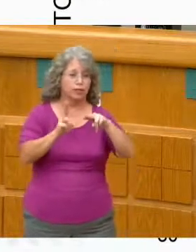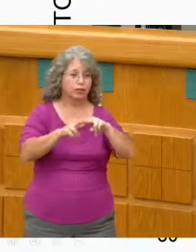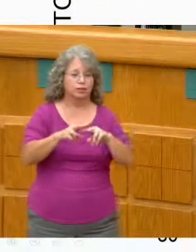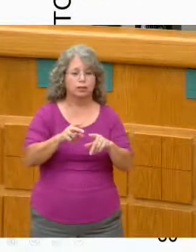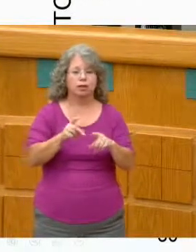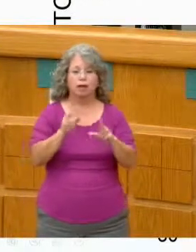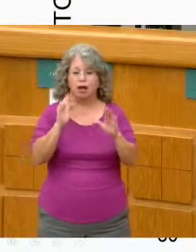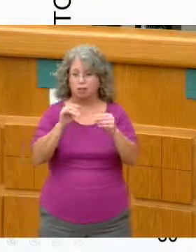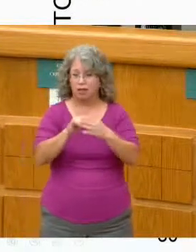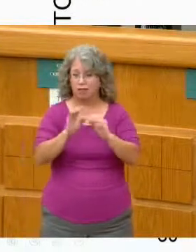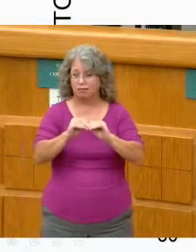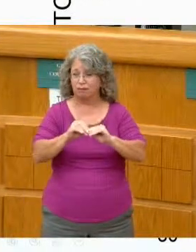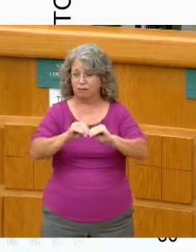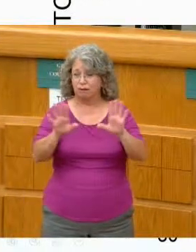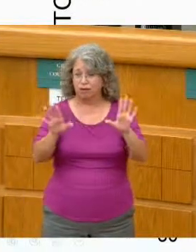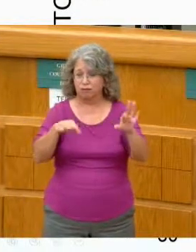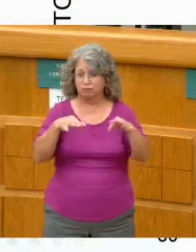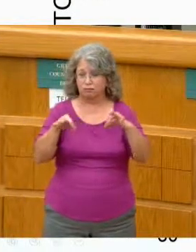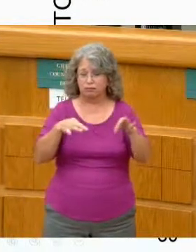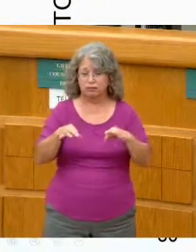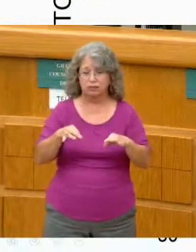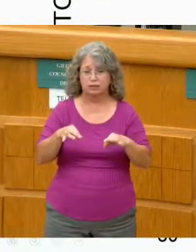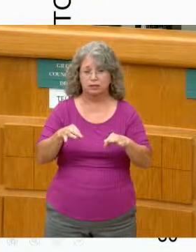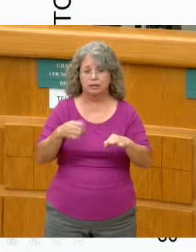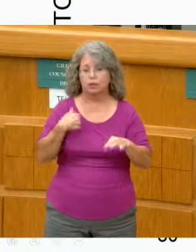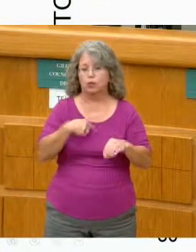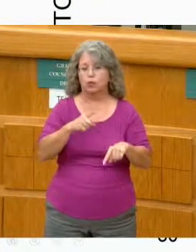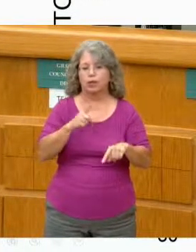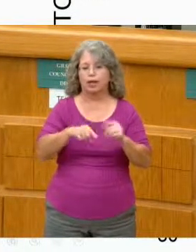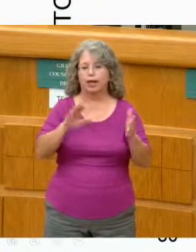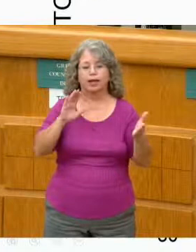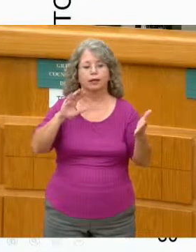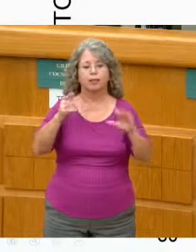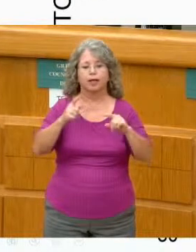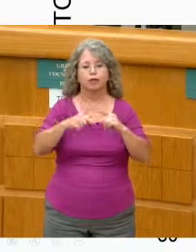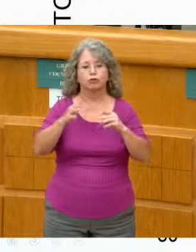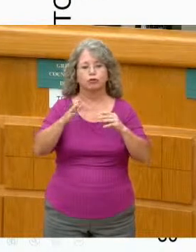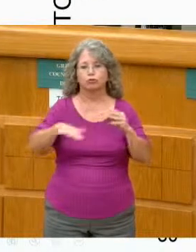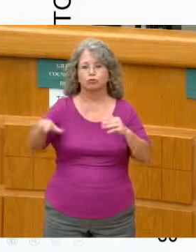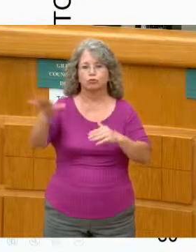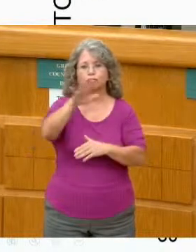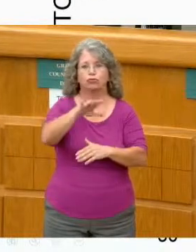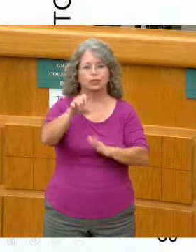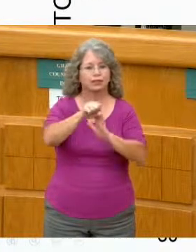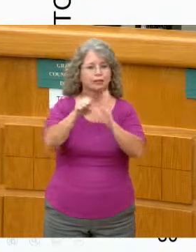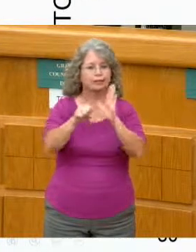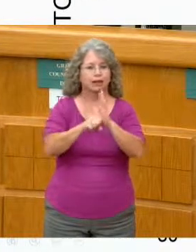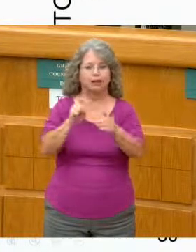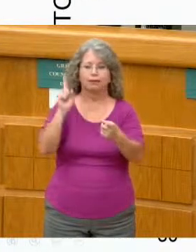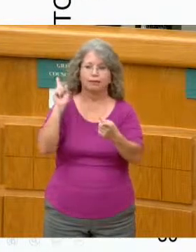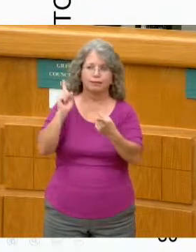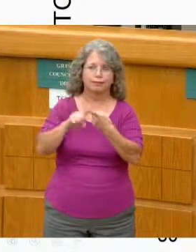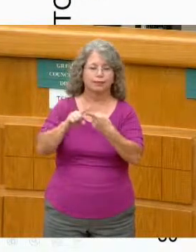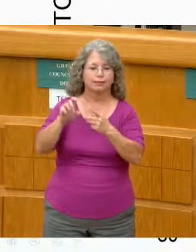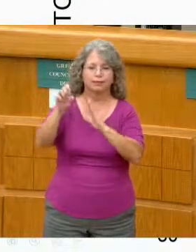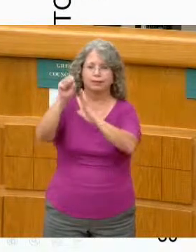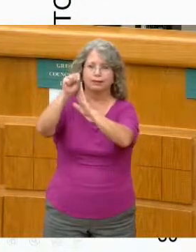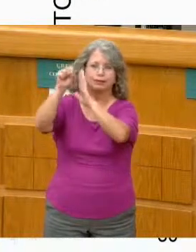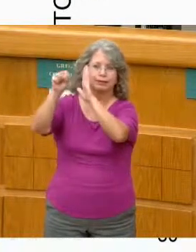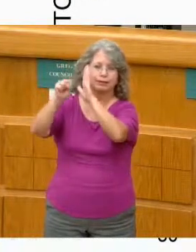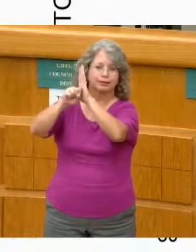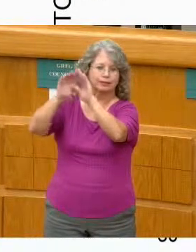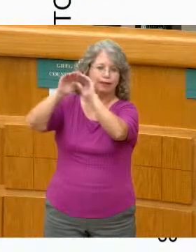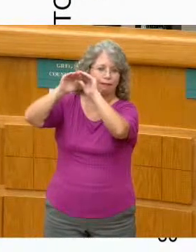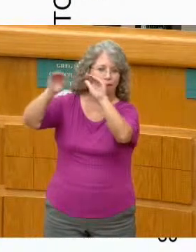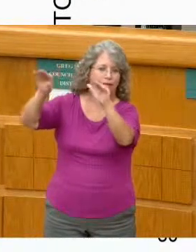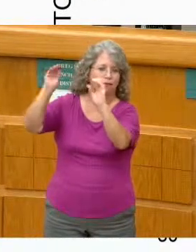Hopefully that helps clear things up, and that we can't possibly compare to the rest of the state until the same process has gone